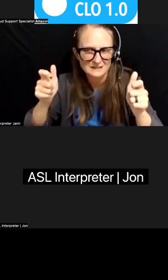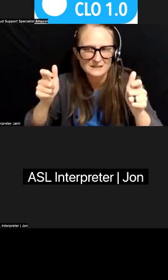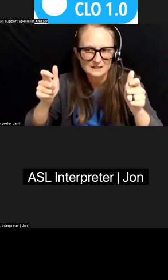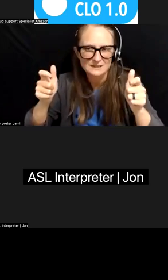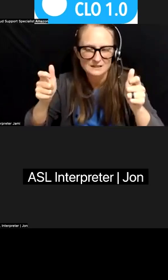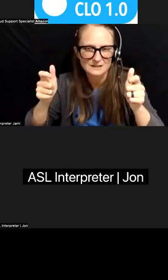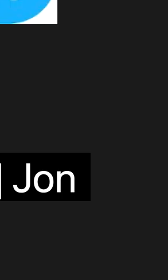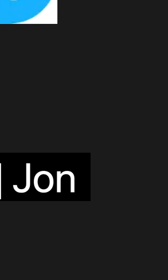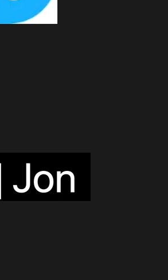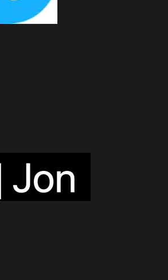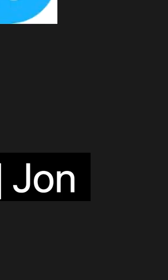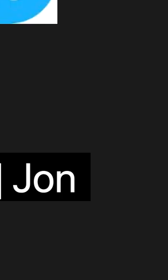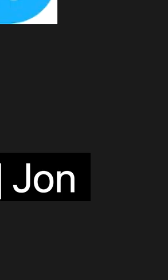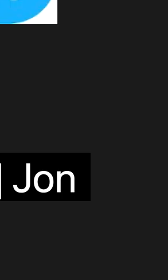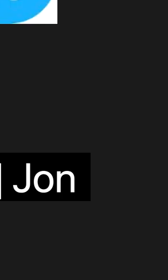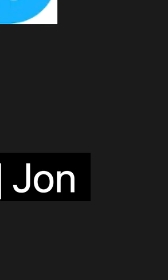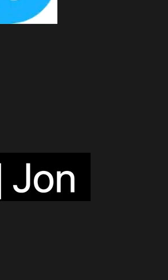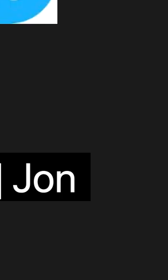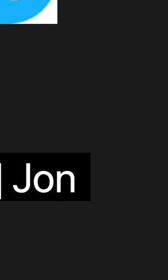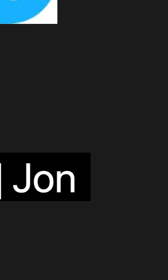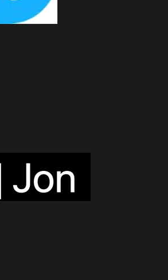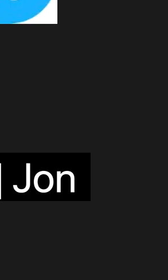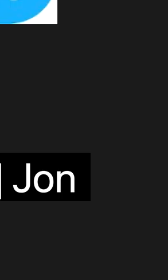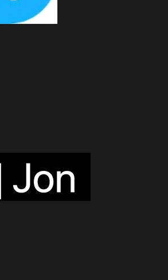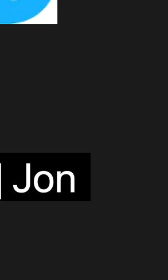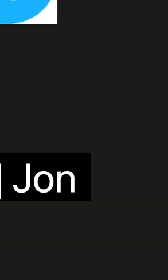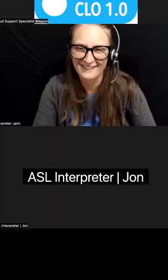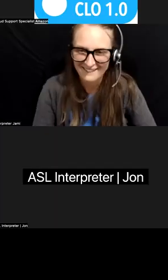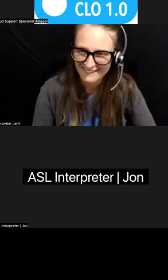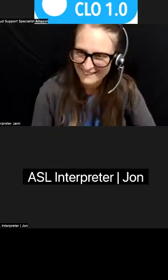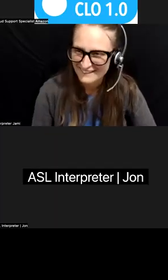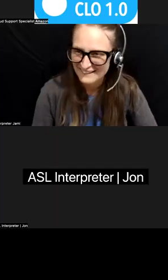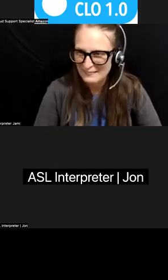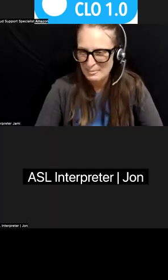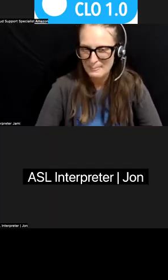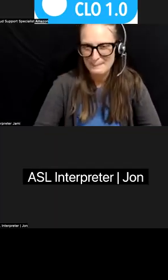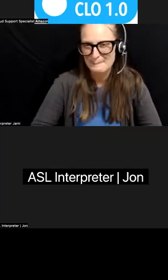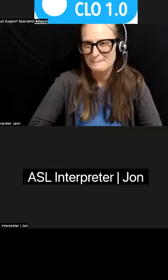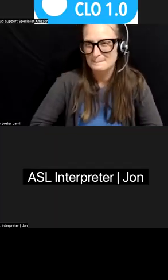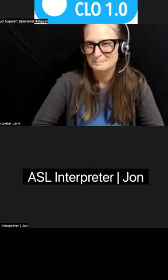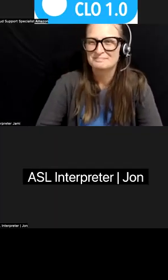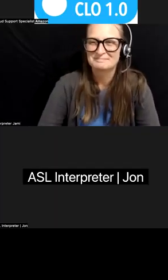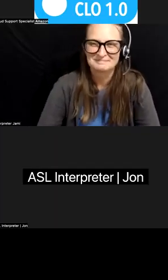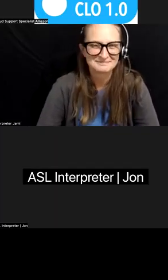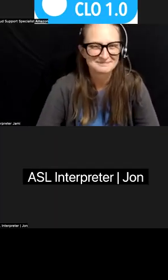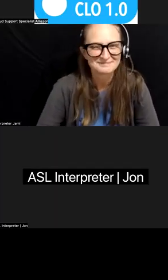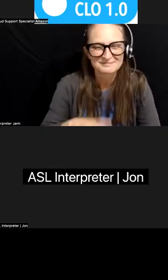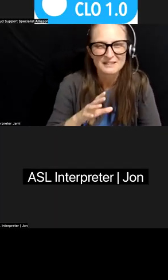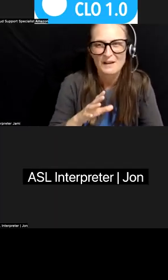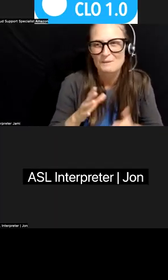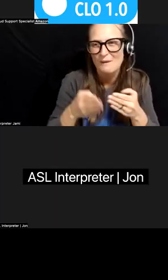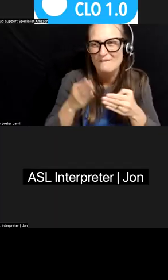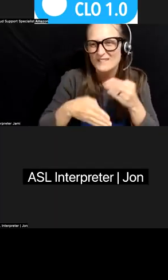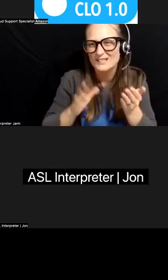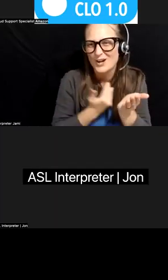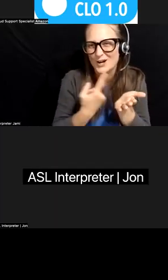Aren't you amazed? All right, let me stop sharing. Oh, sorry. All right, let me finish up our discussion. I know